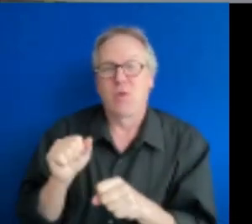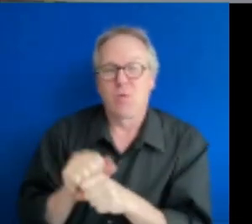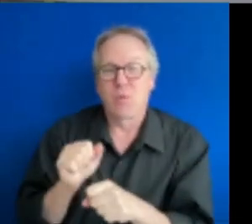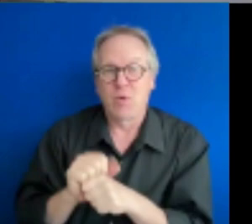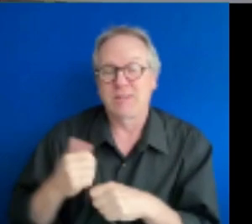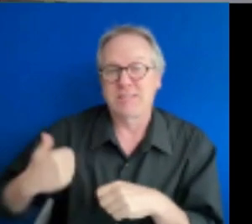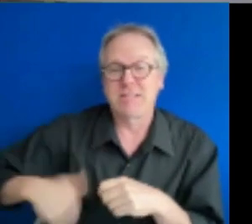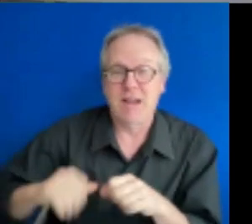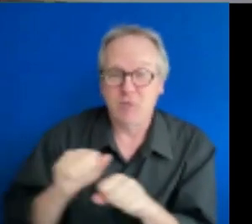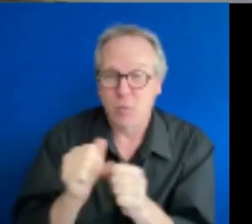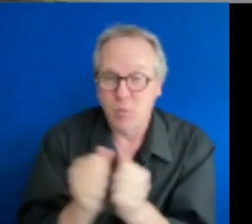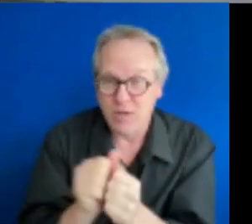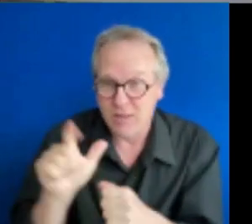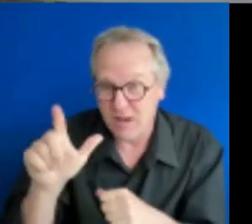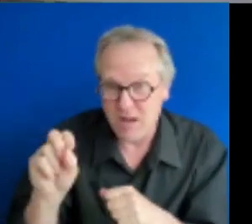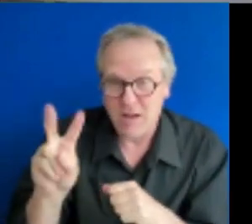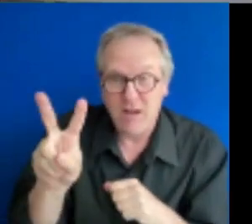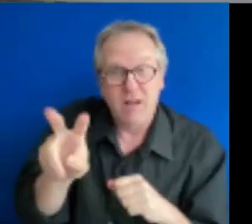Love